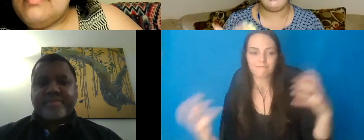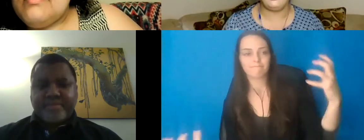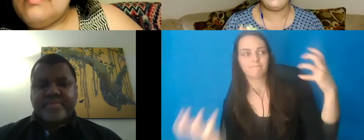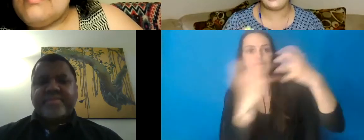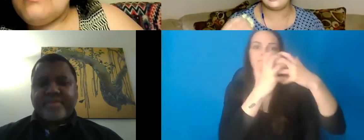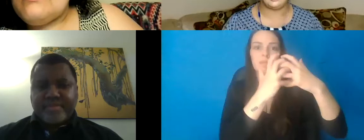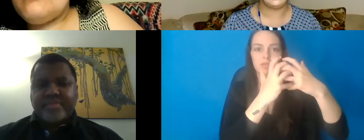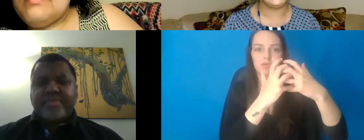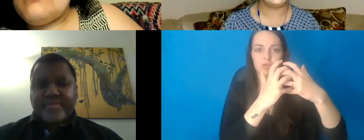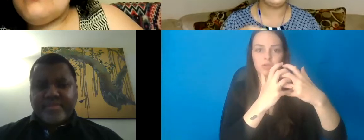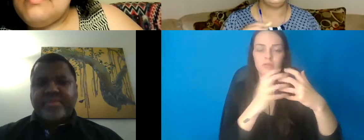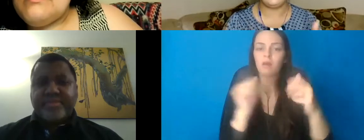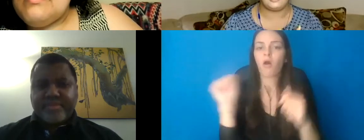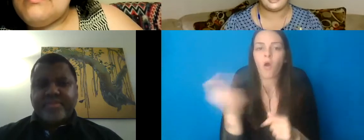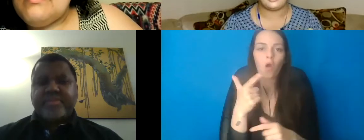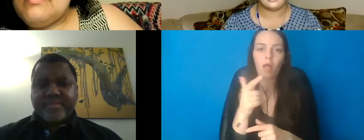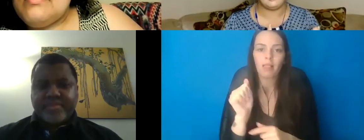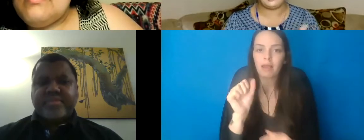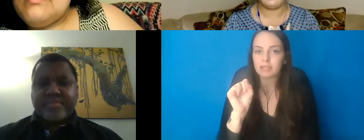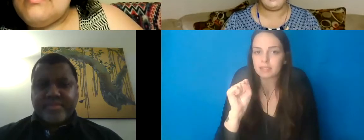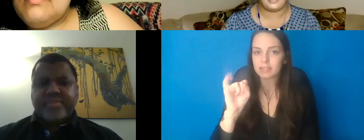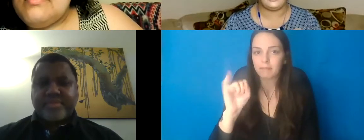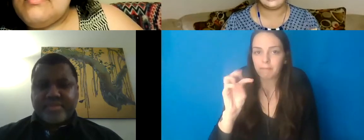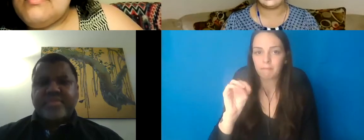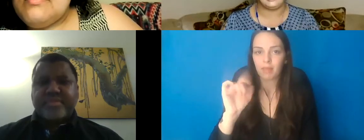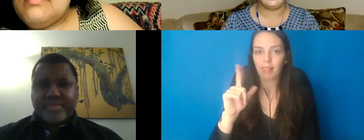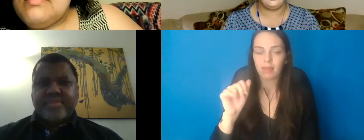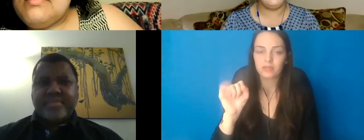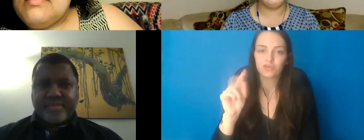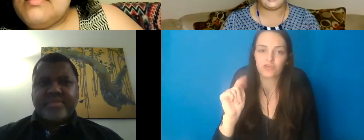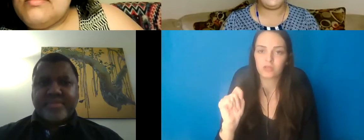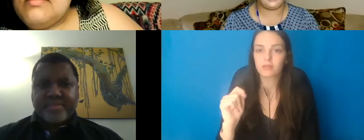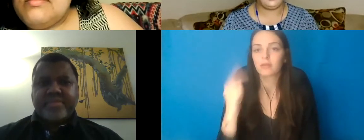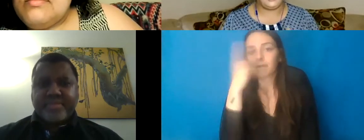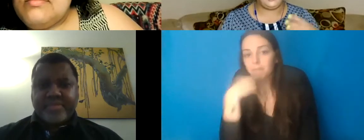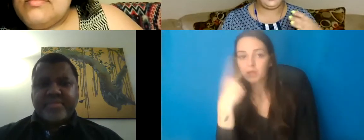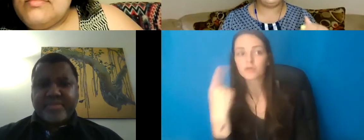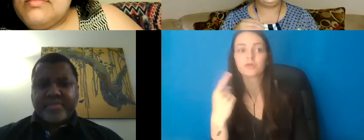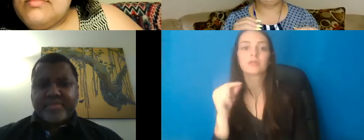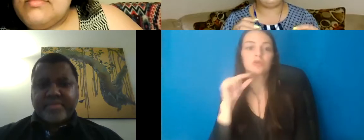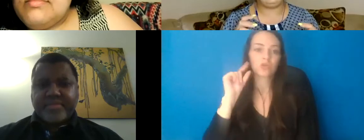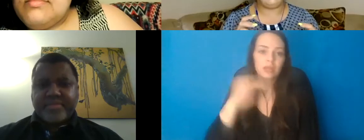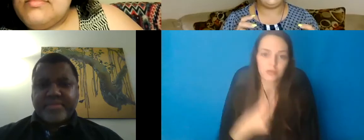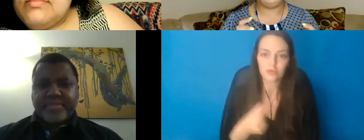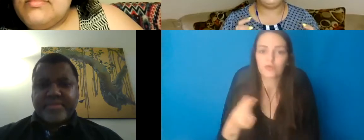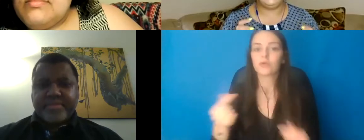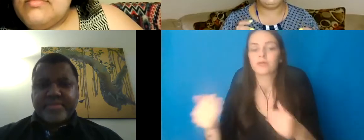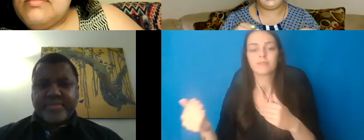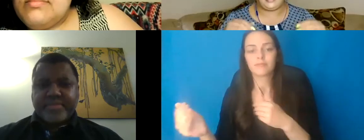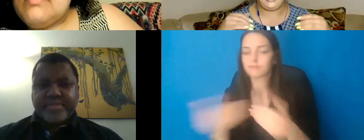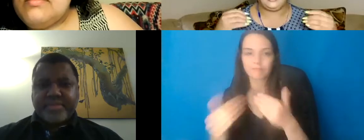about assimilation by gender, assimilation by appearance, assimilation by healthcare. And there's this thing that people believe